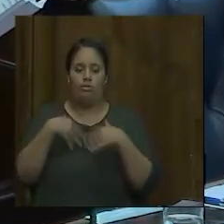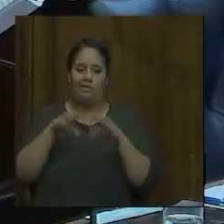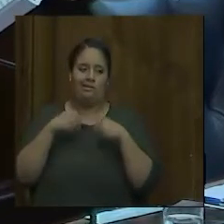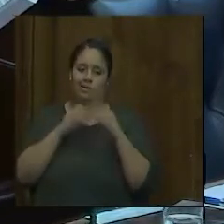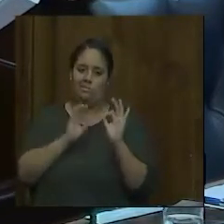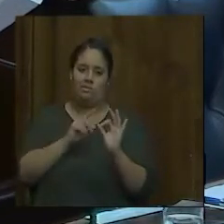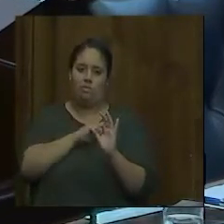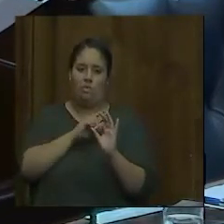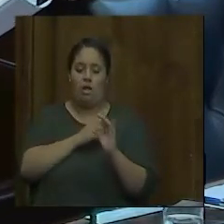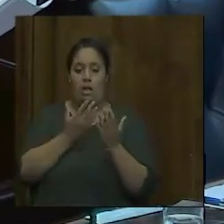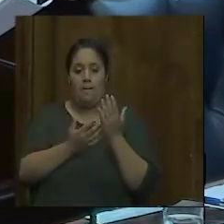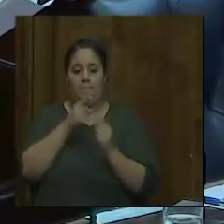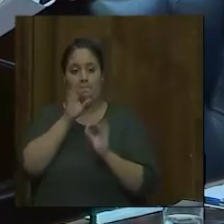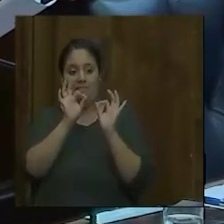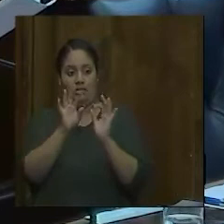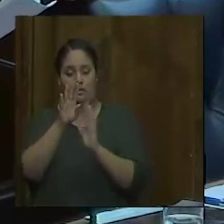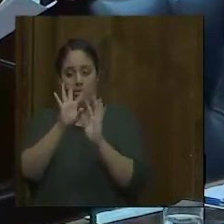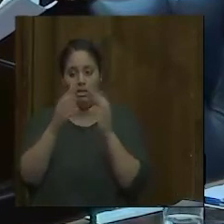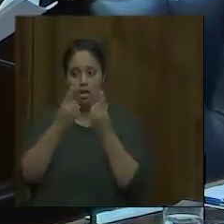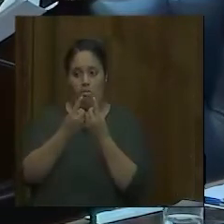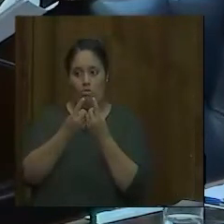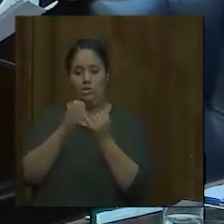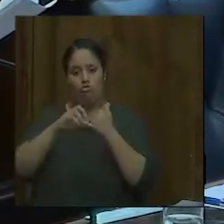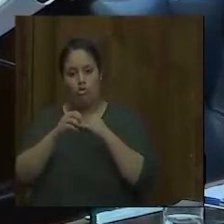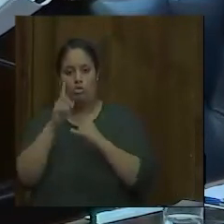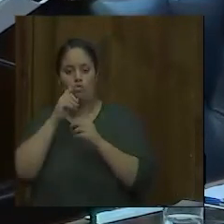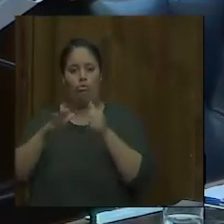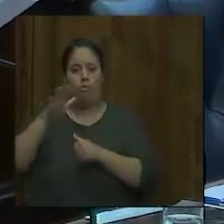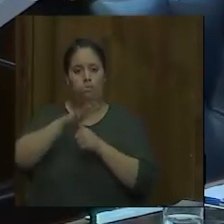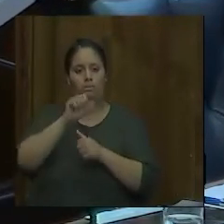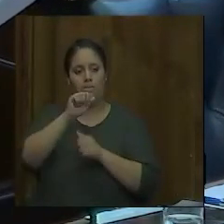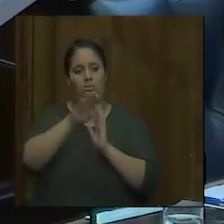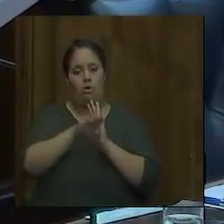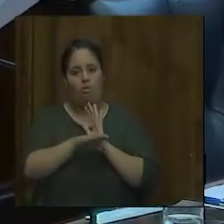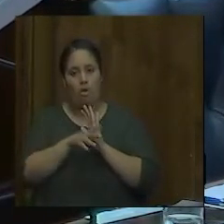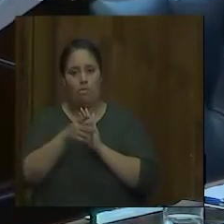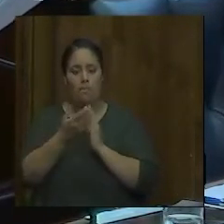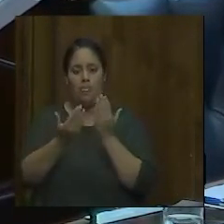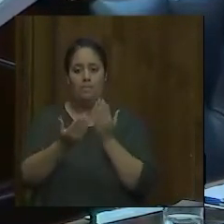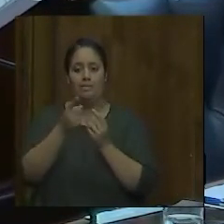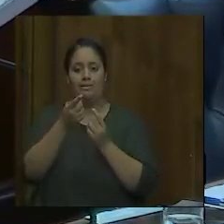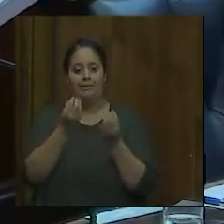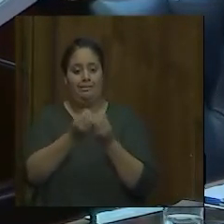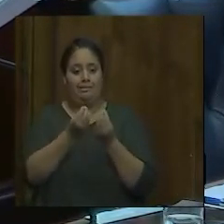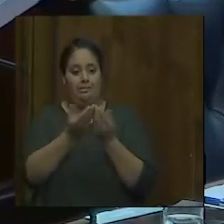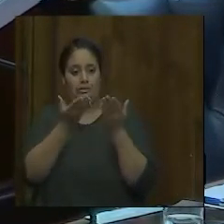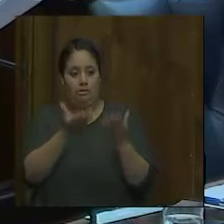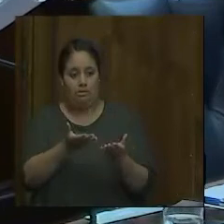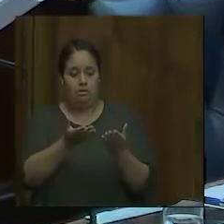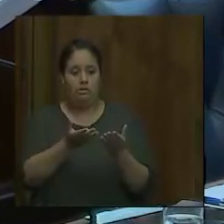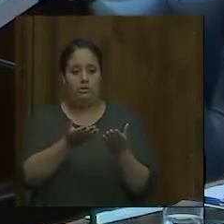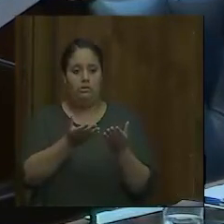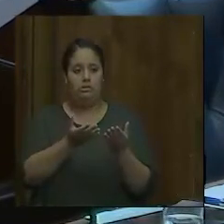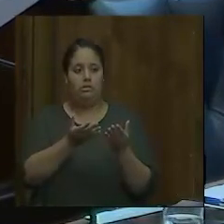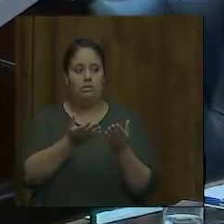unacceptable. Maybe if this department prioritizes this program, such pleas